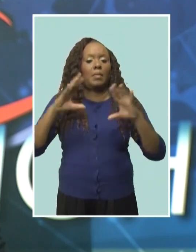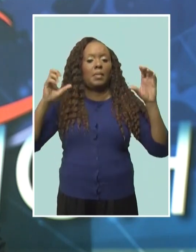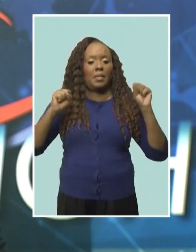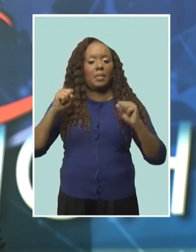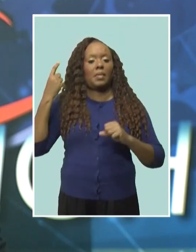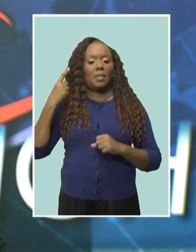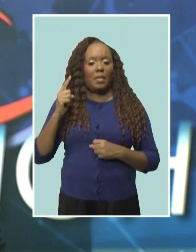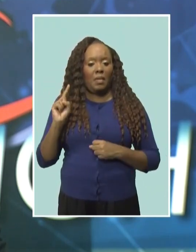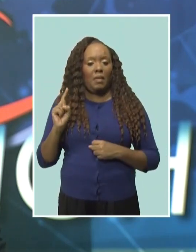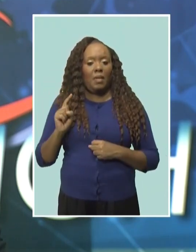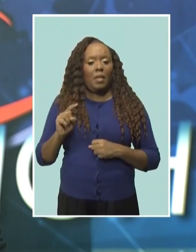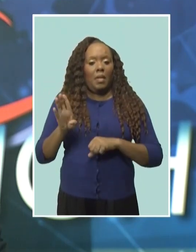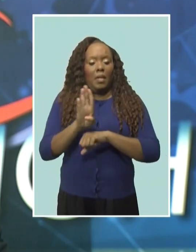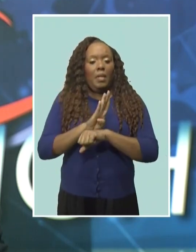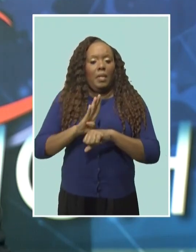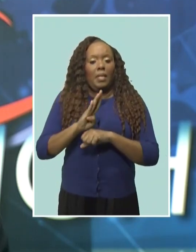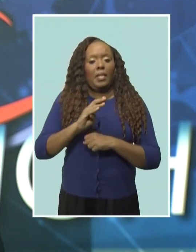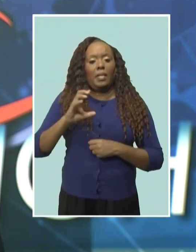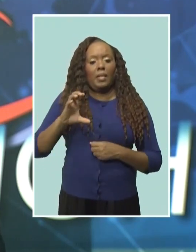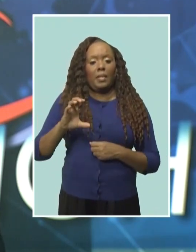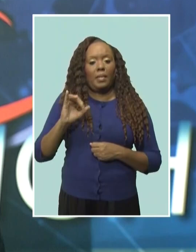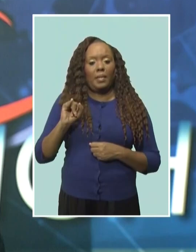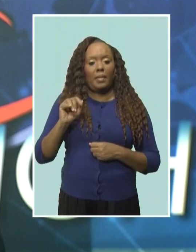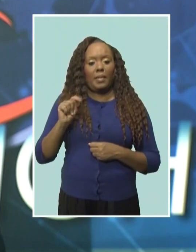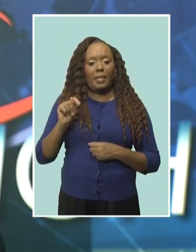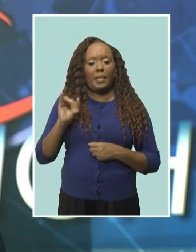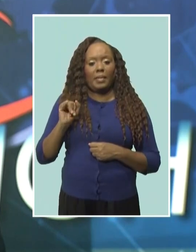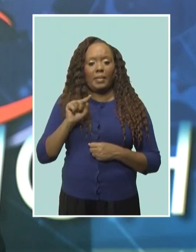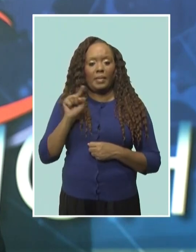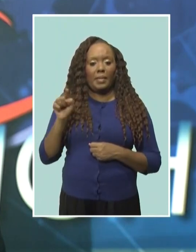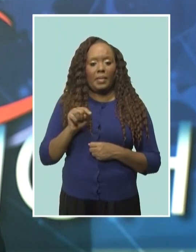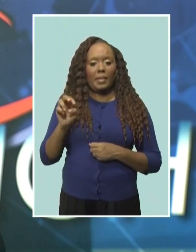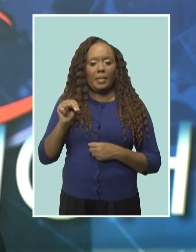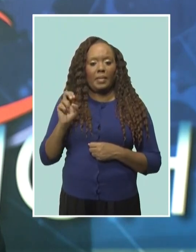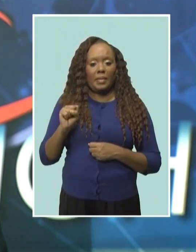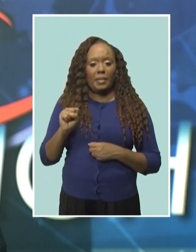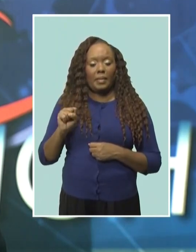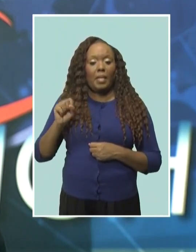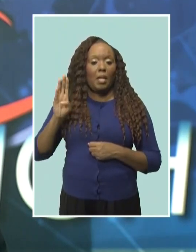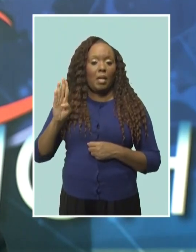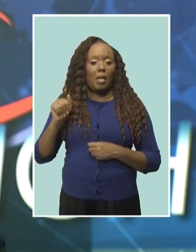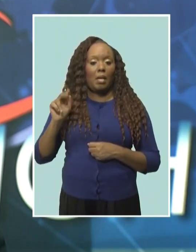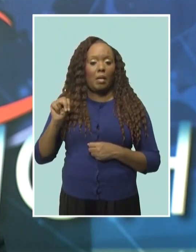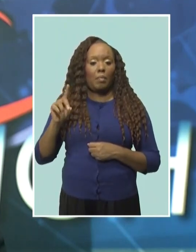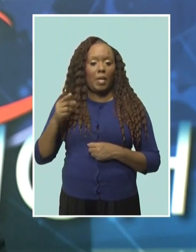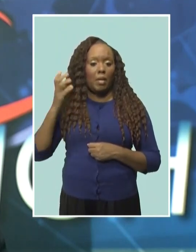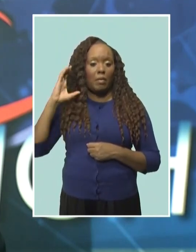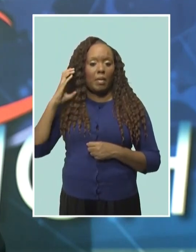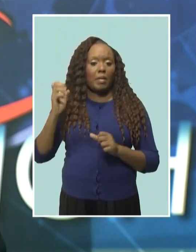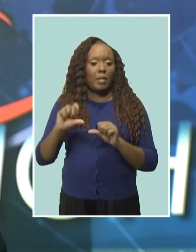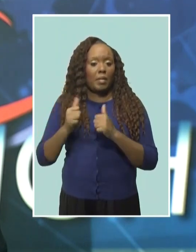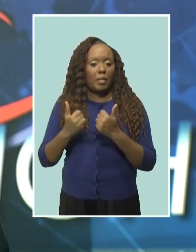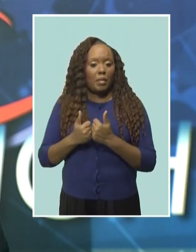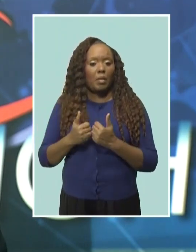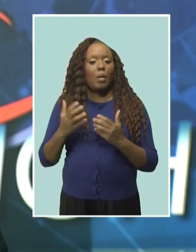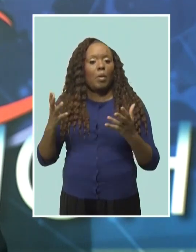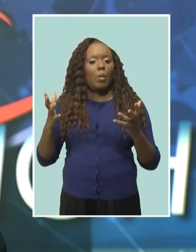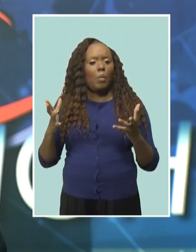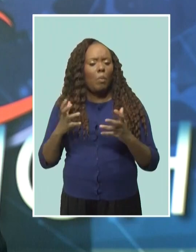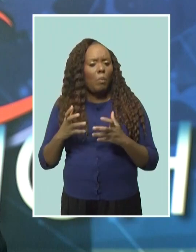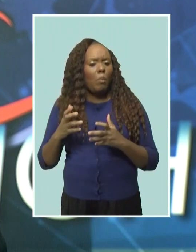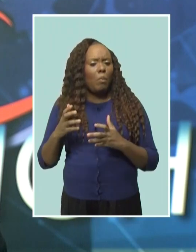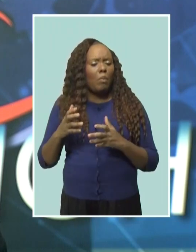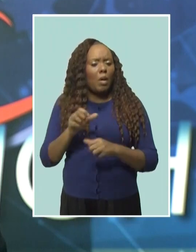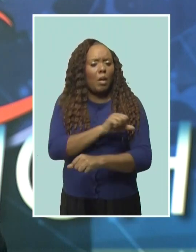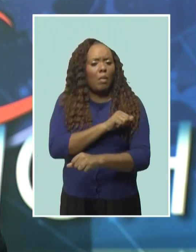of the Barbados Citizens Band Radio Association, Randy Chandler, is calling on authorities to revisit the law that bans them from